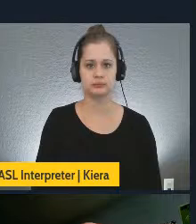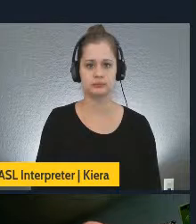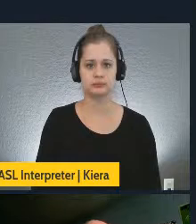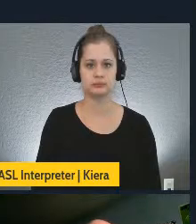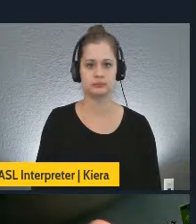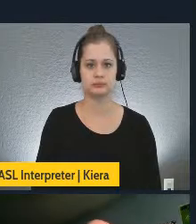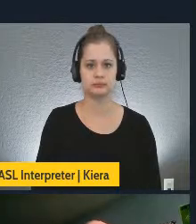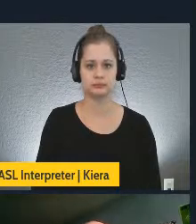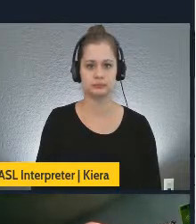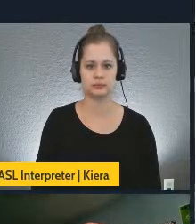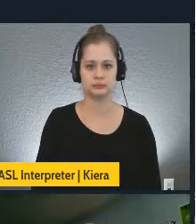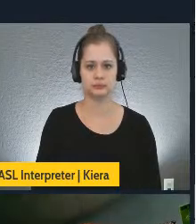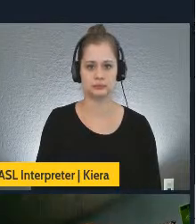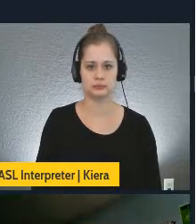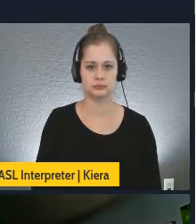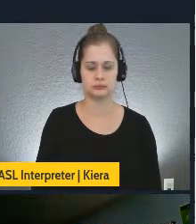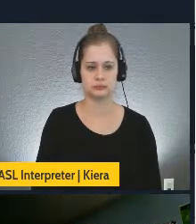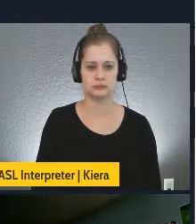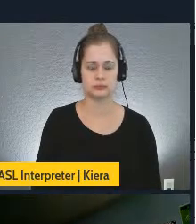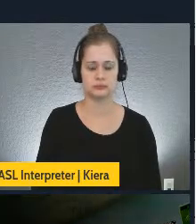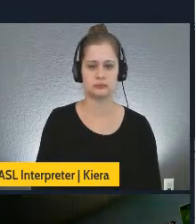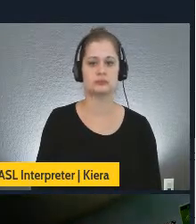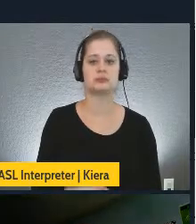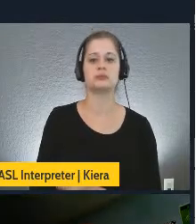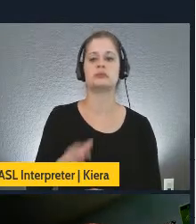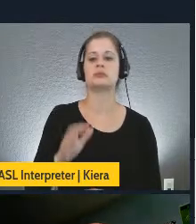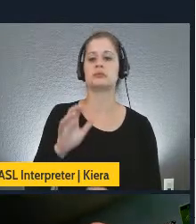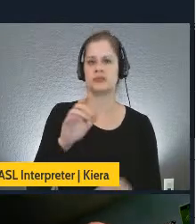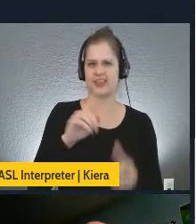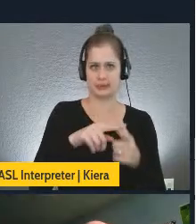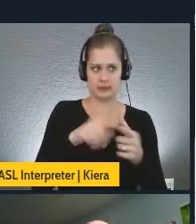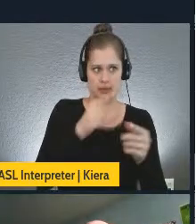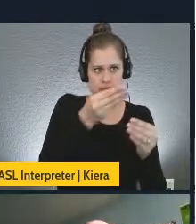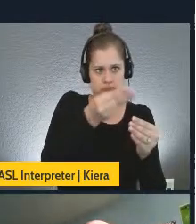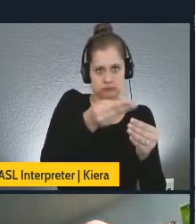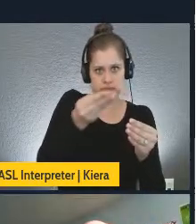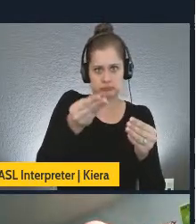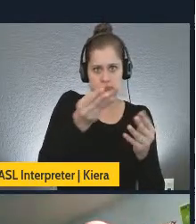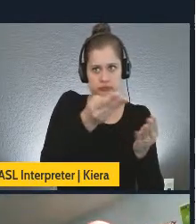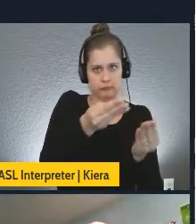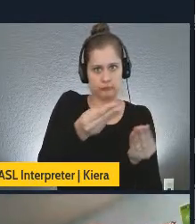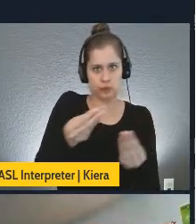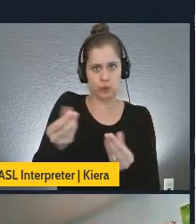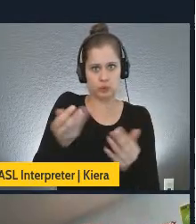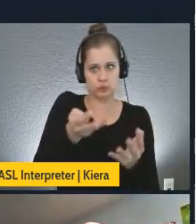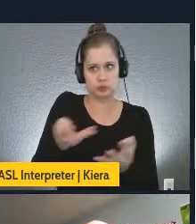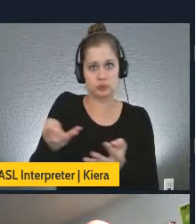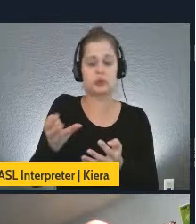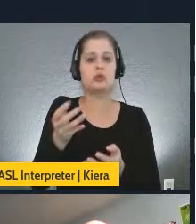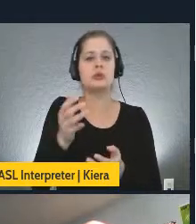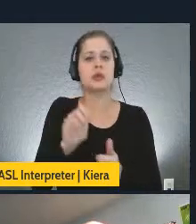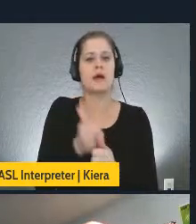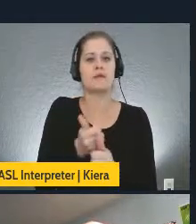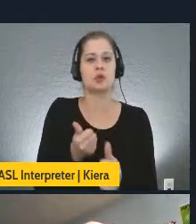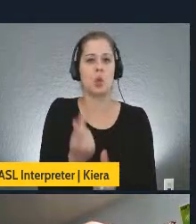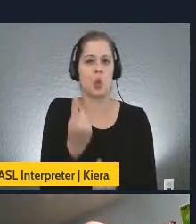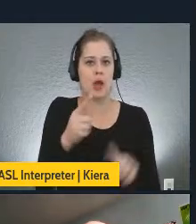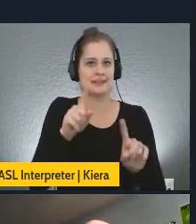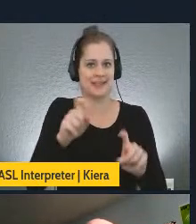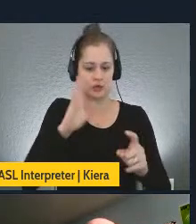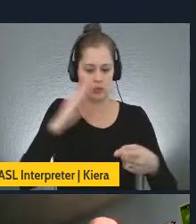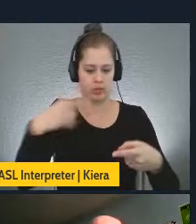making this call clears down the table. So this avoids one test interfering with